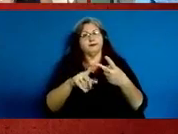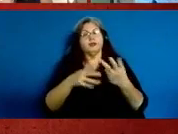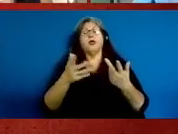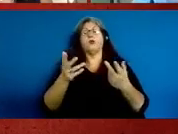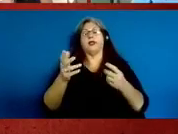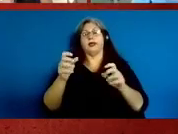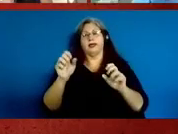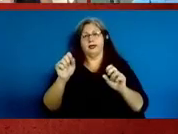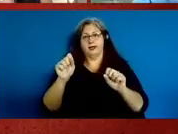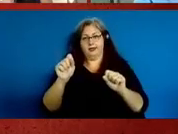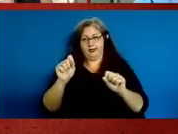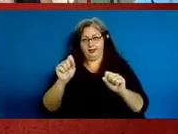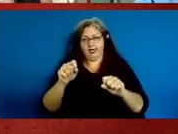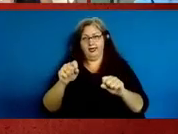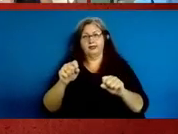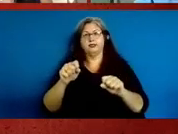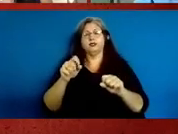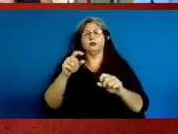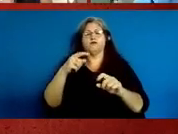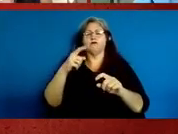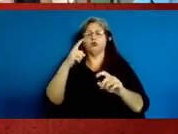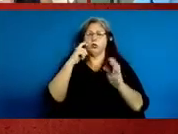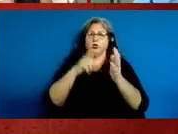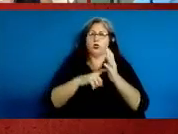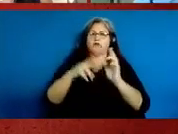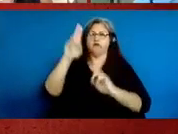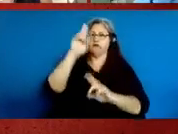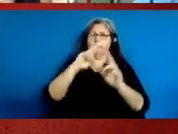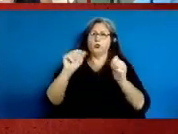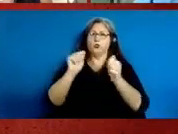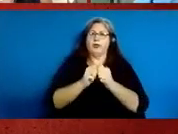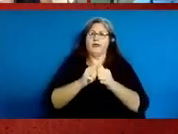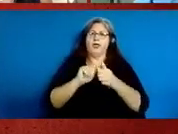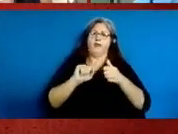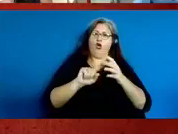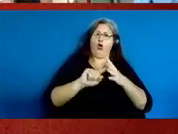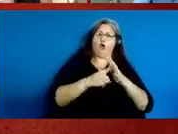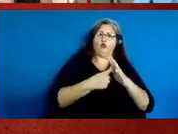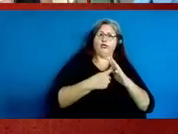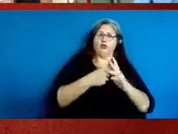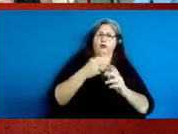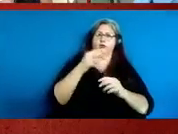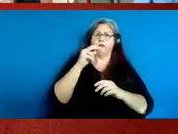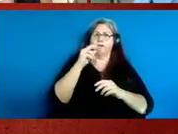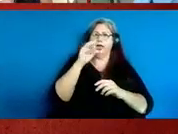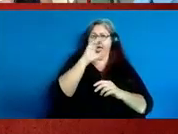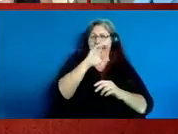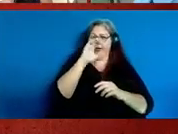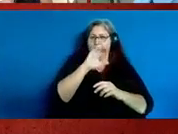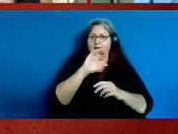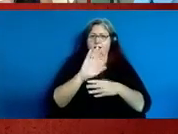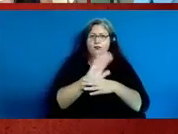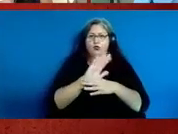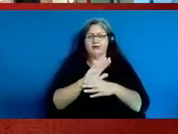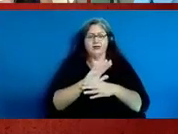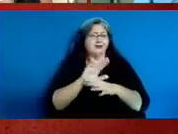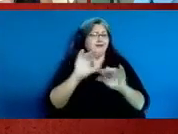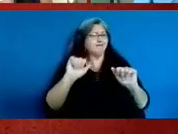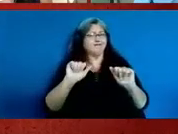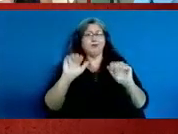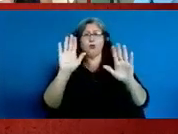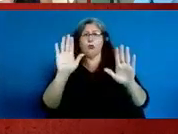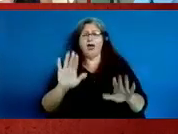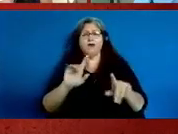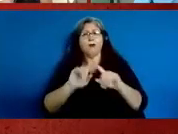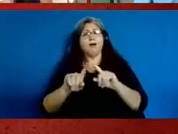is homage to the original animated feature, which is wonderful, but there are so many